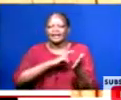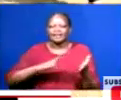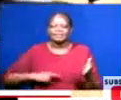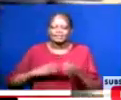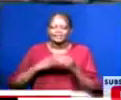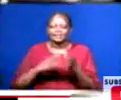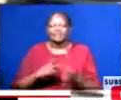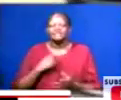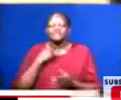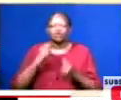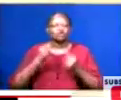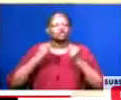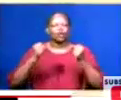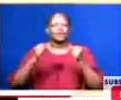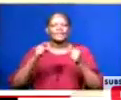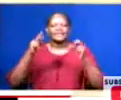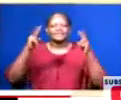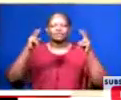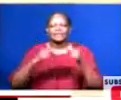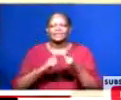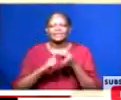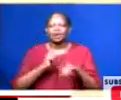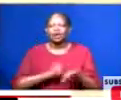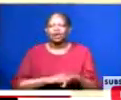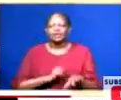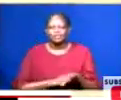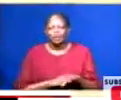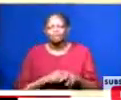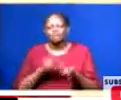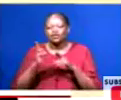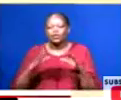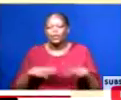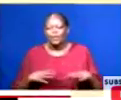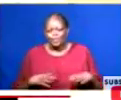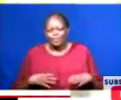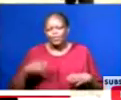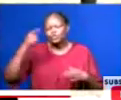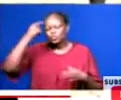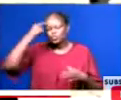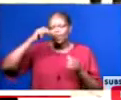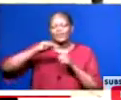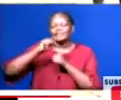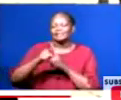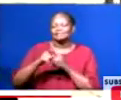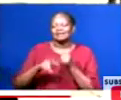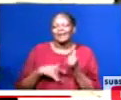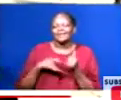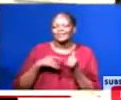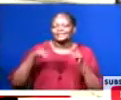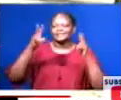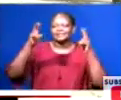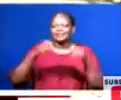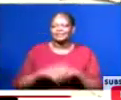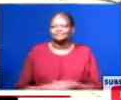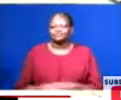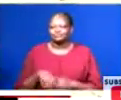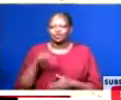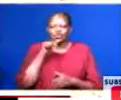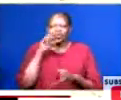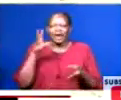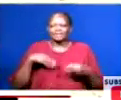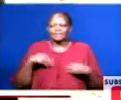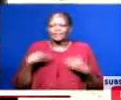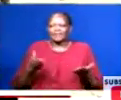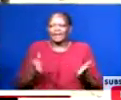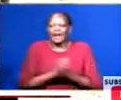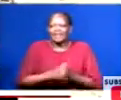on the matter, it was time to pick Wanjiku's thought on the emotive subject. Mambo kama haya ikubaliki hapa na rais